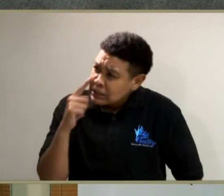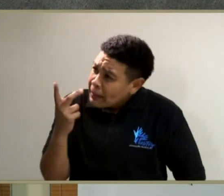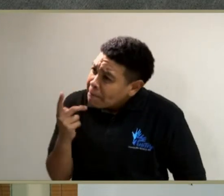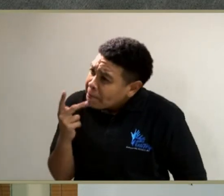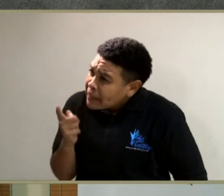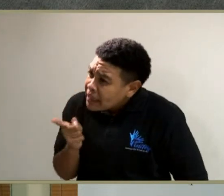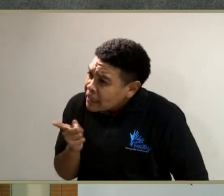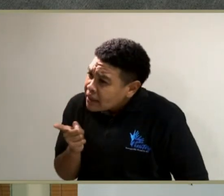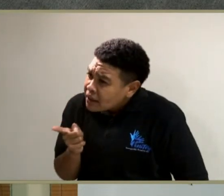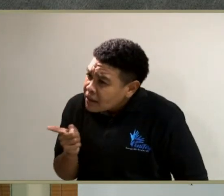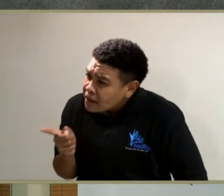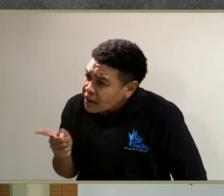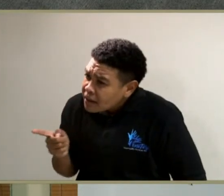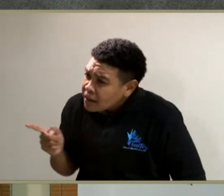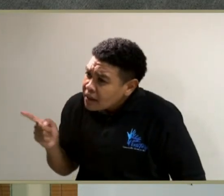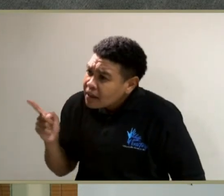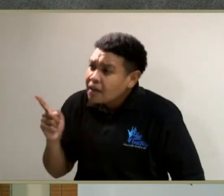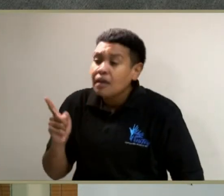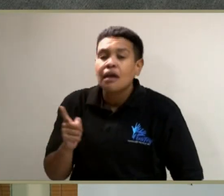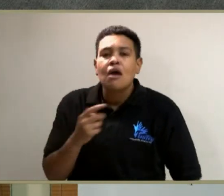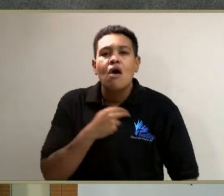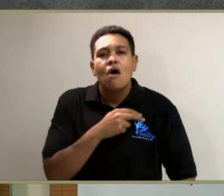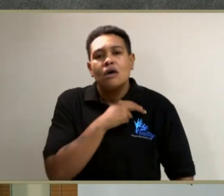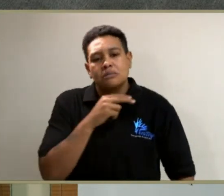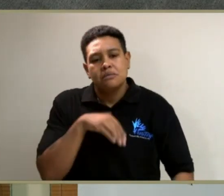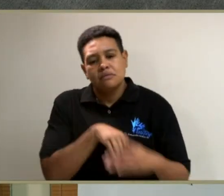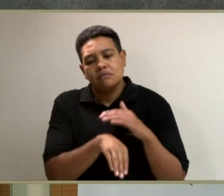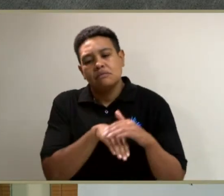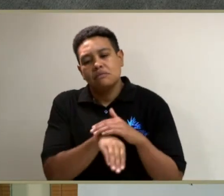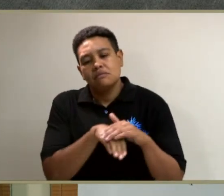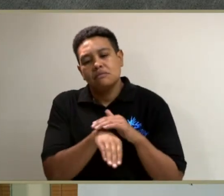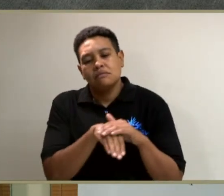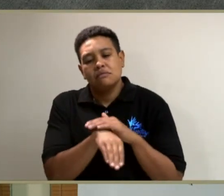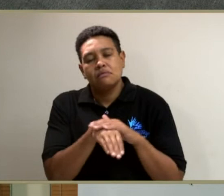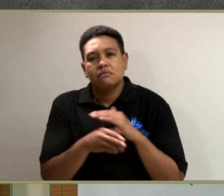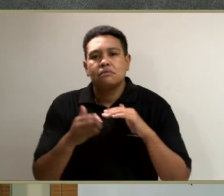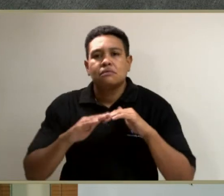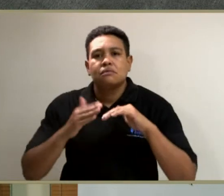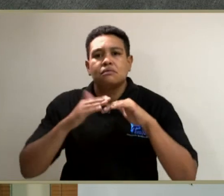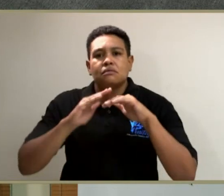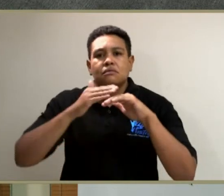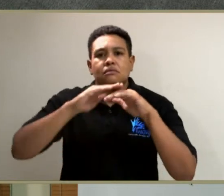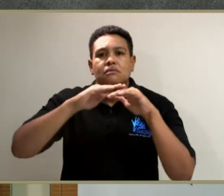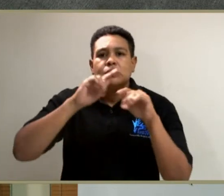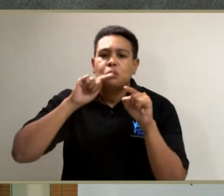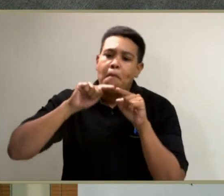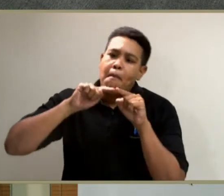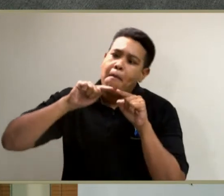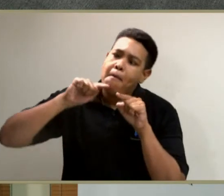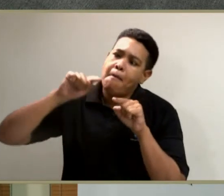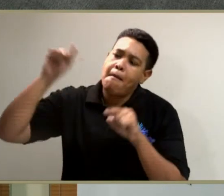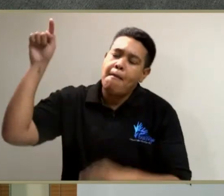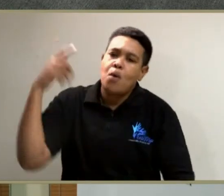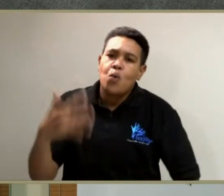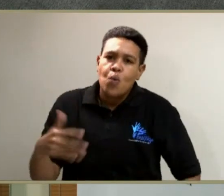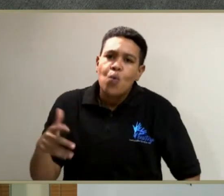are climbing over the last couple of weeks, going up quite steeply.